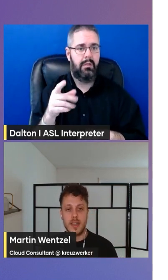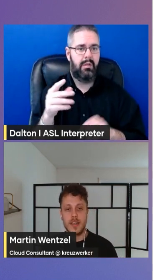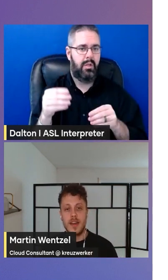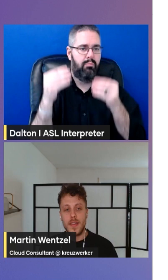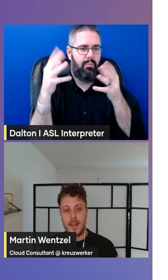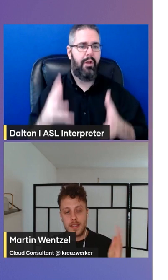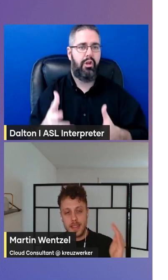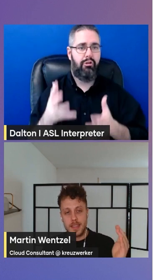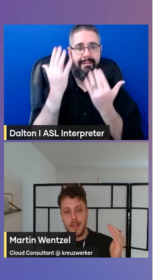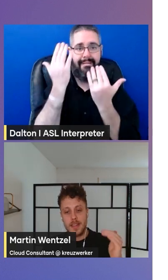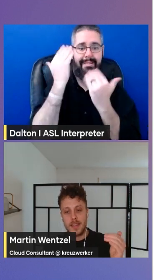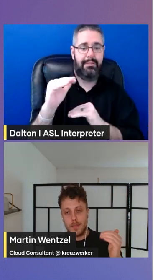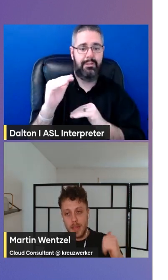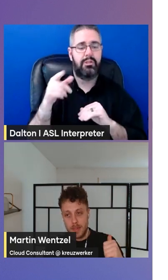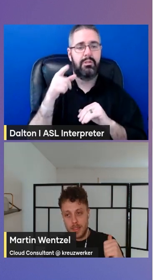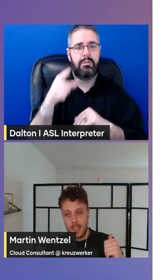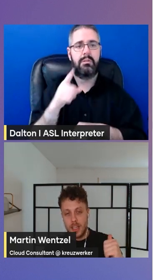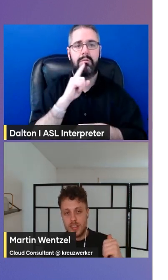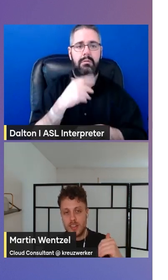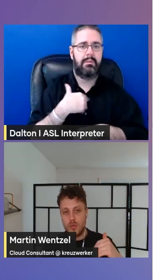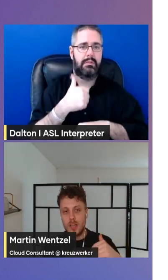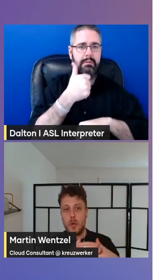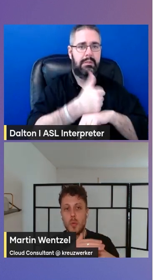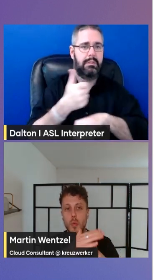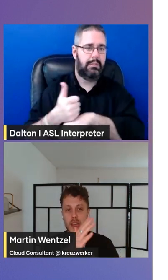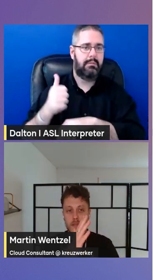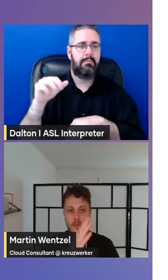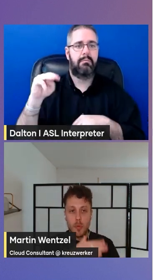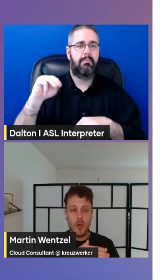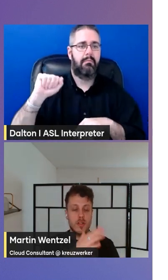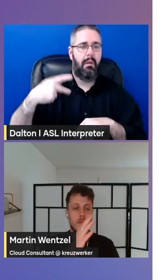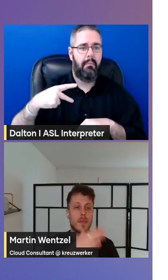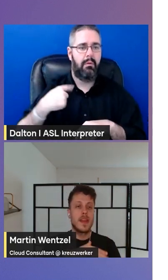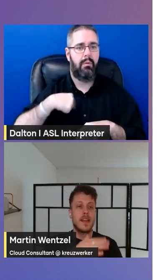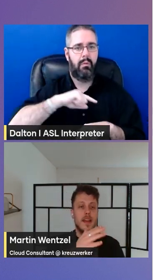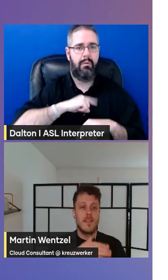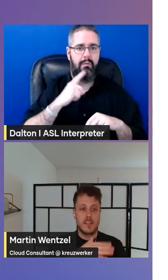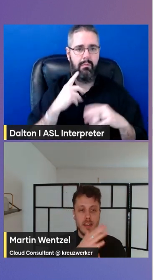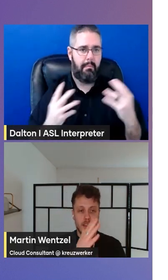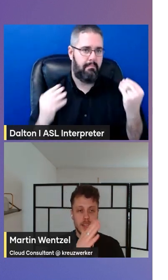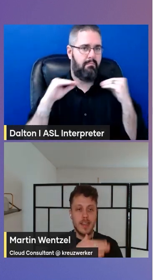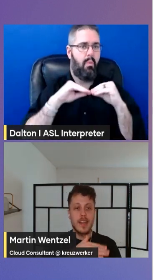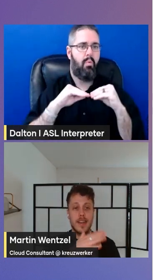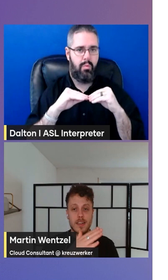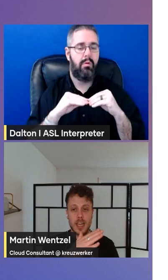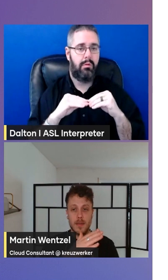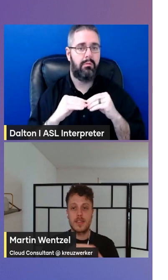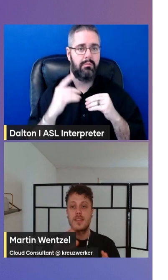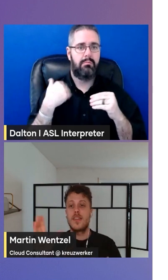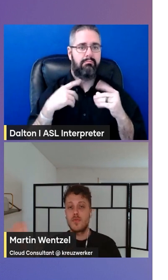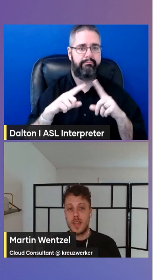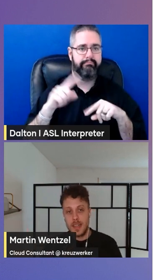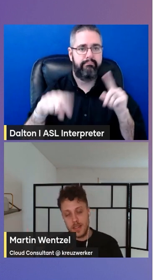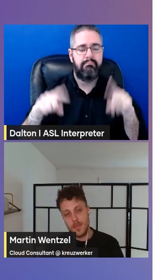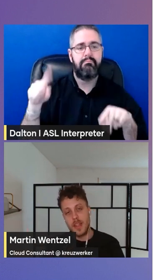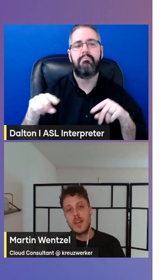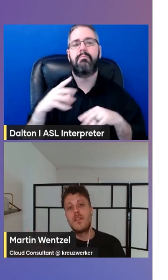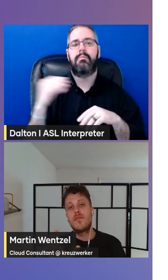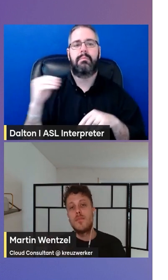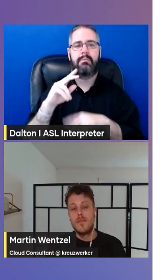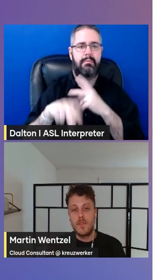implementation side, there are sets, lists, and maps. So we have a variety in data types than we